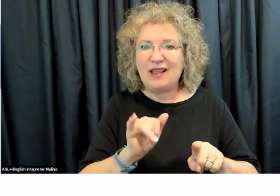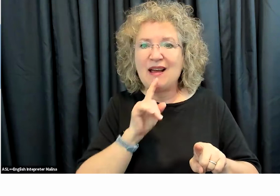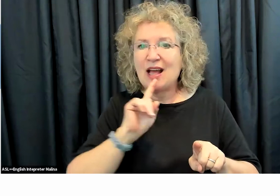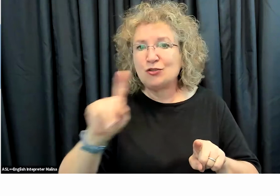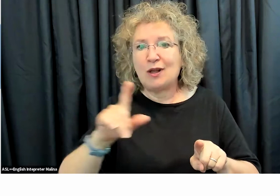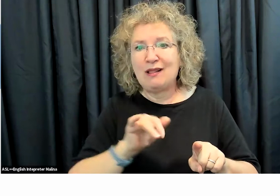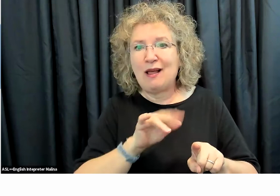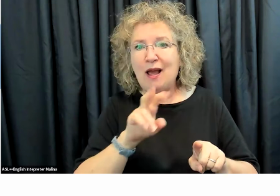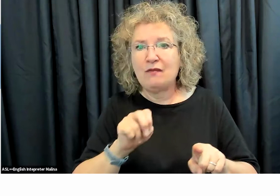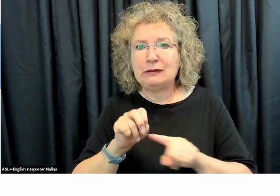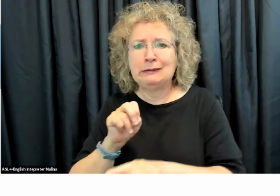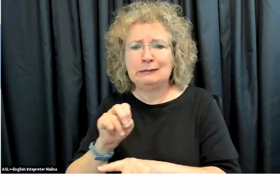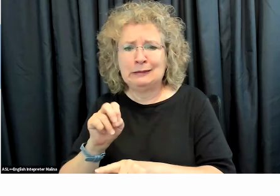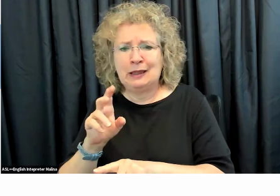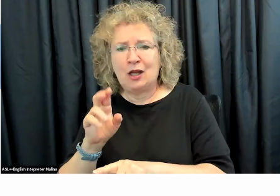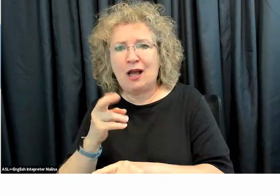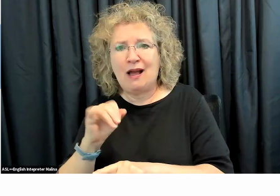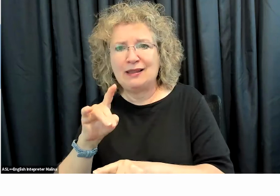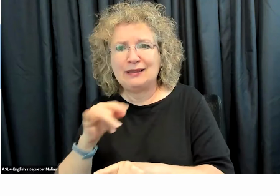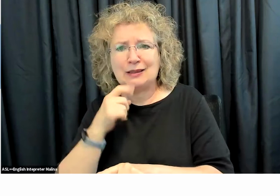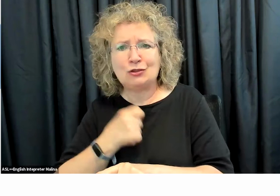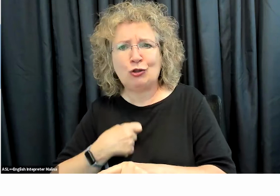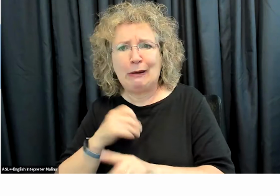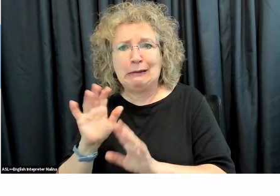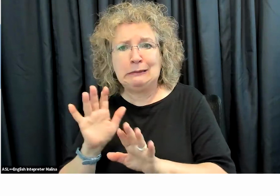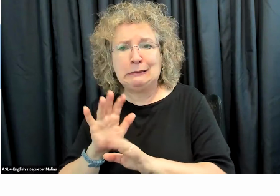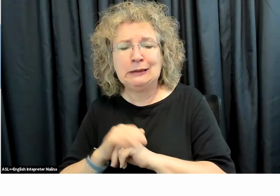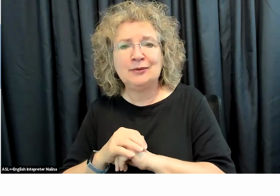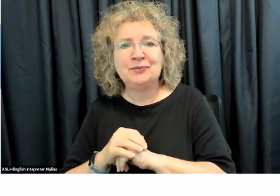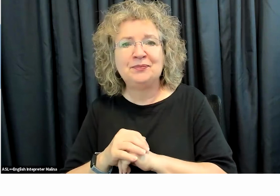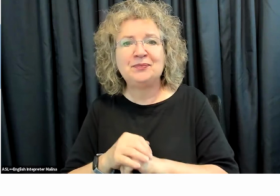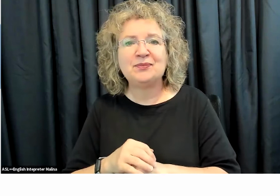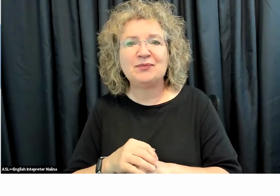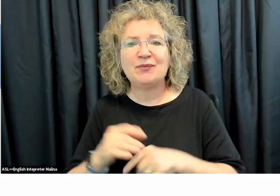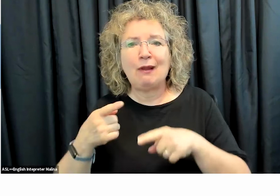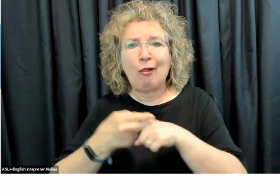I'm sorry. So that it clears out of the queue. Sorry.